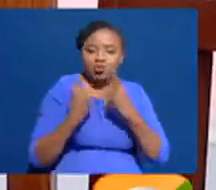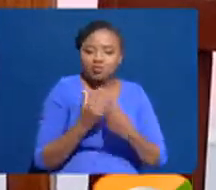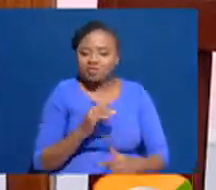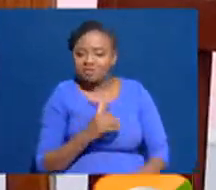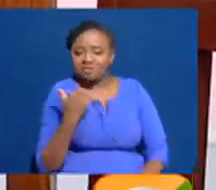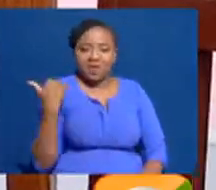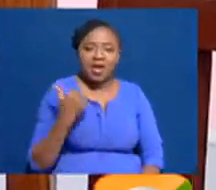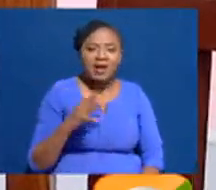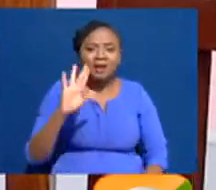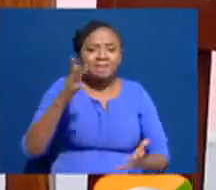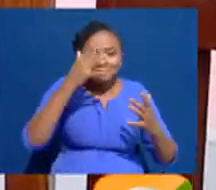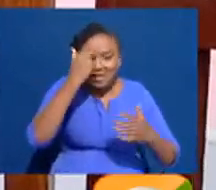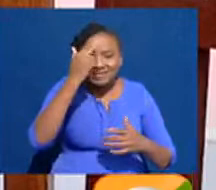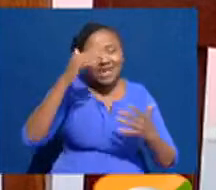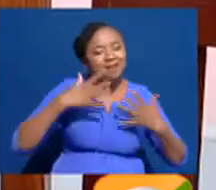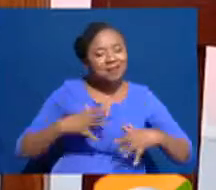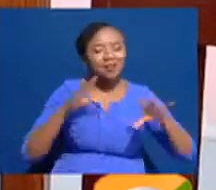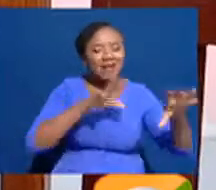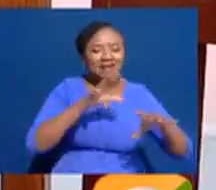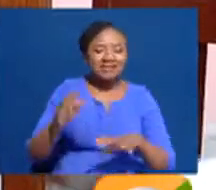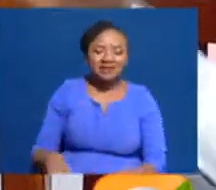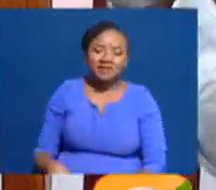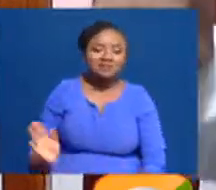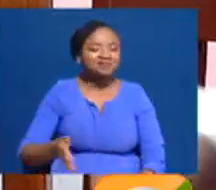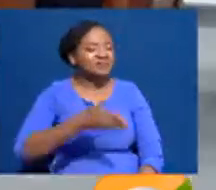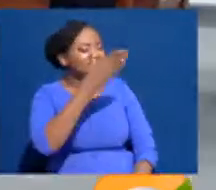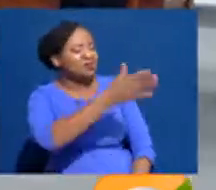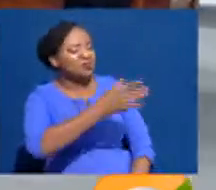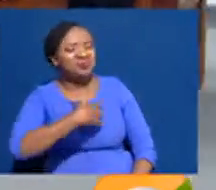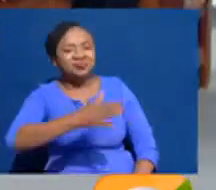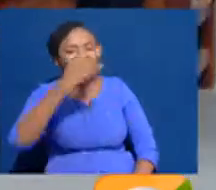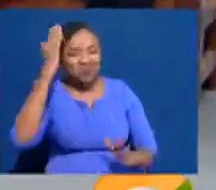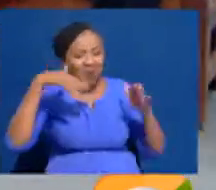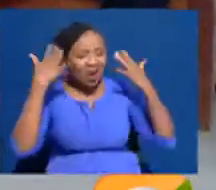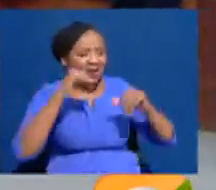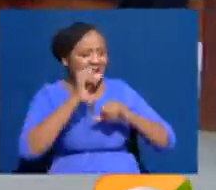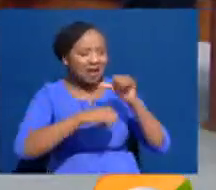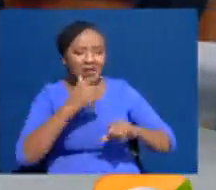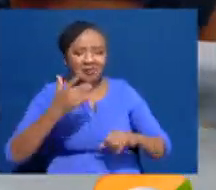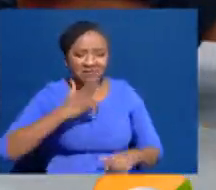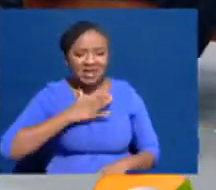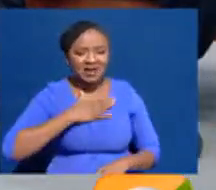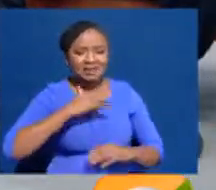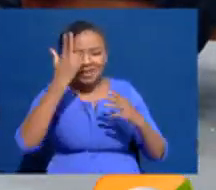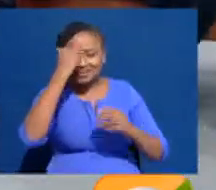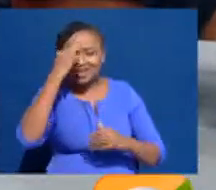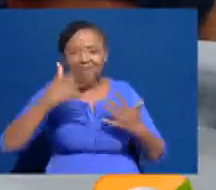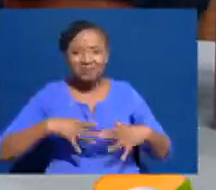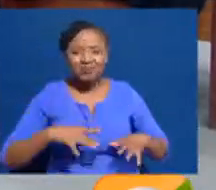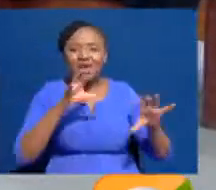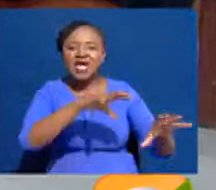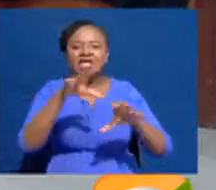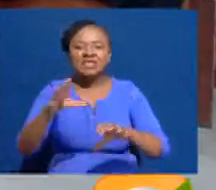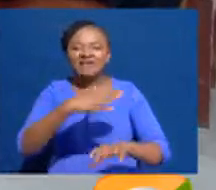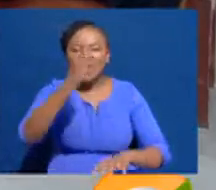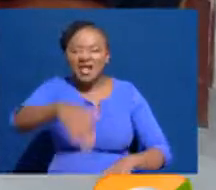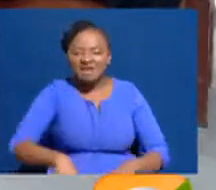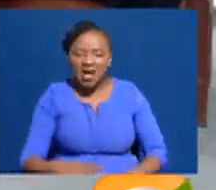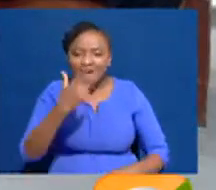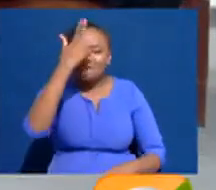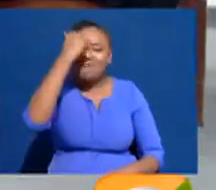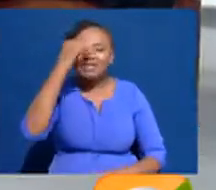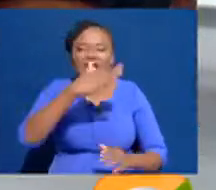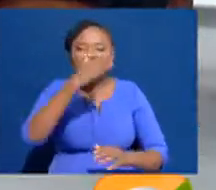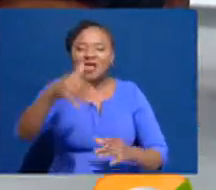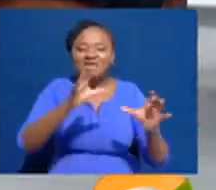demonstrations. Masais are suffering. Oh, they are waiting for break. Tourists Masais, to be there. Masais don't gentlemen, suffer. Trust me. I got to take a break. Masais don't suffer. I got to take Masais a break. Masais plan